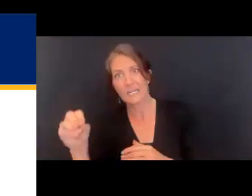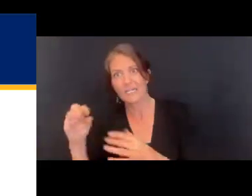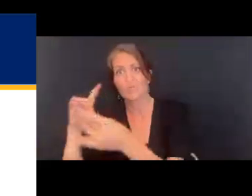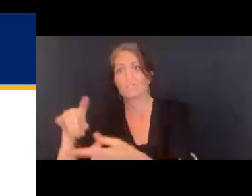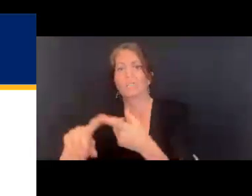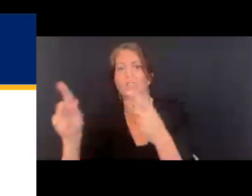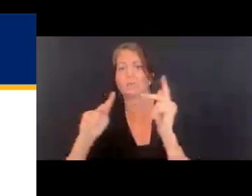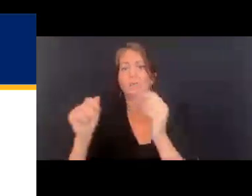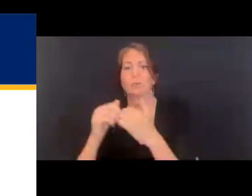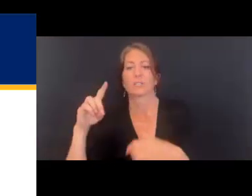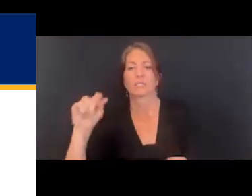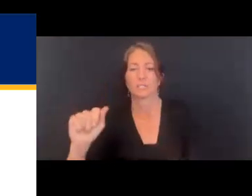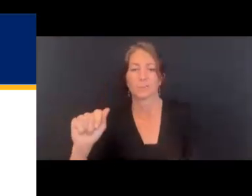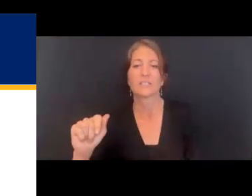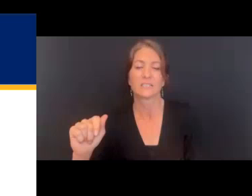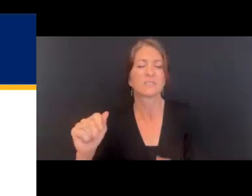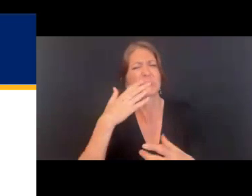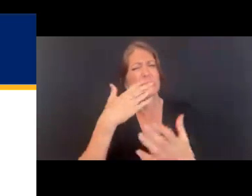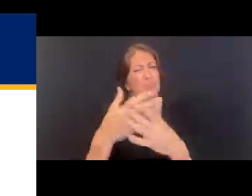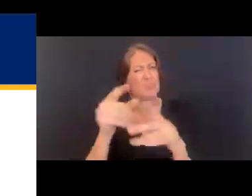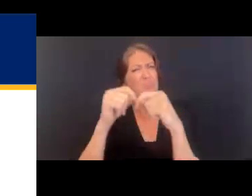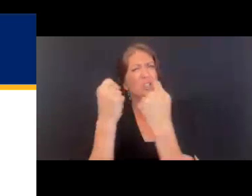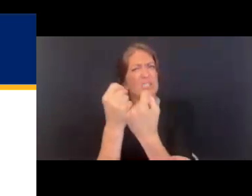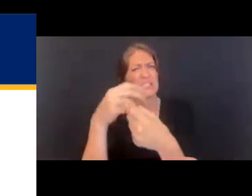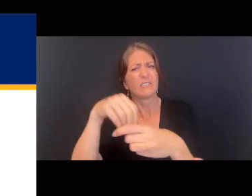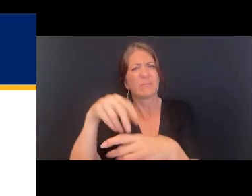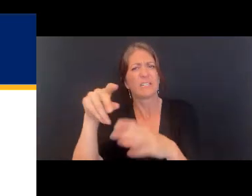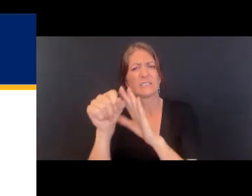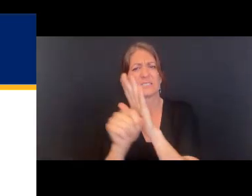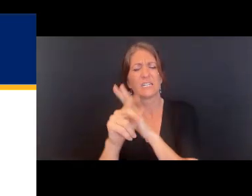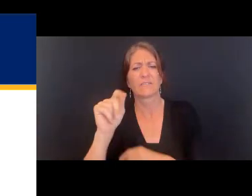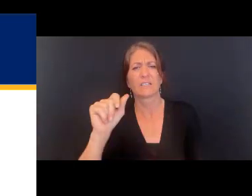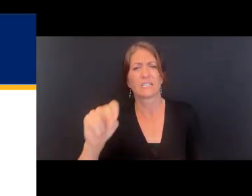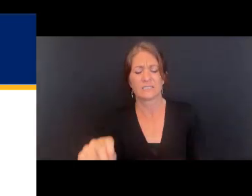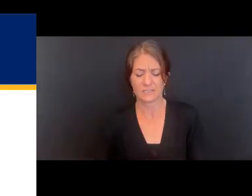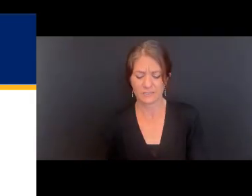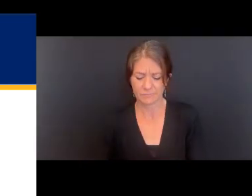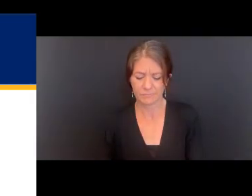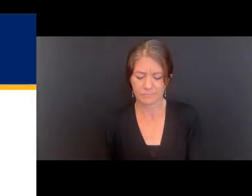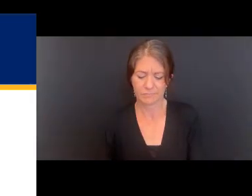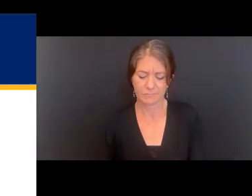across the state of Kansas. Next slide, please.